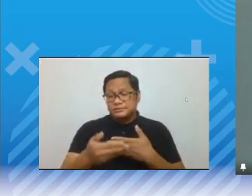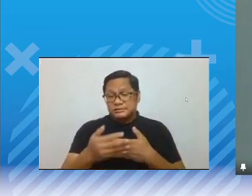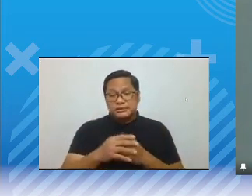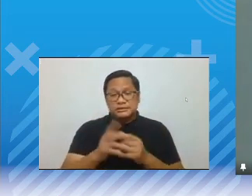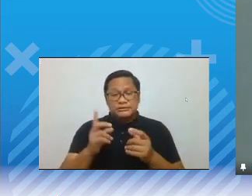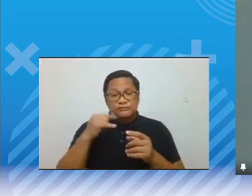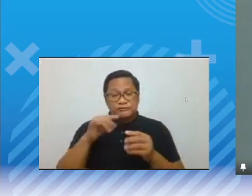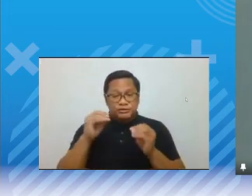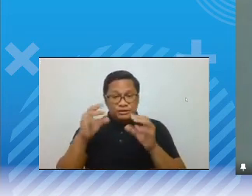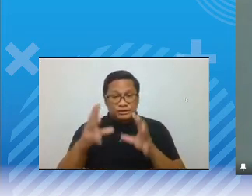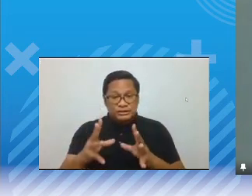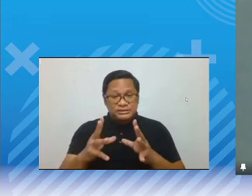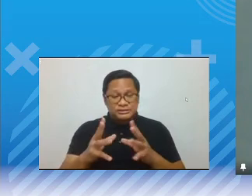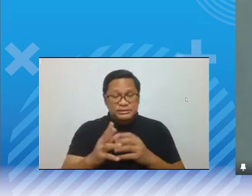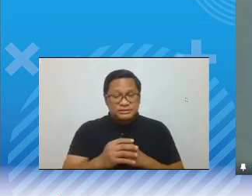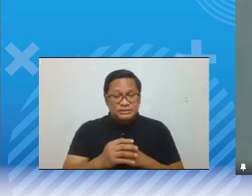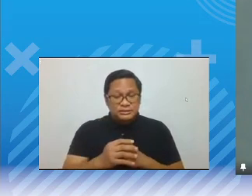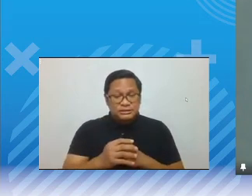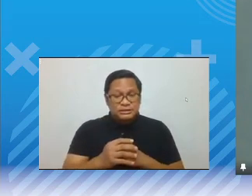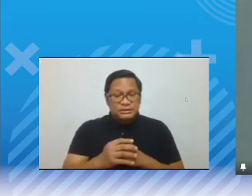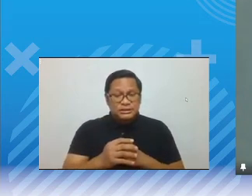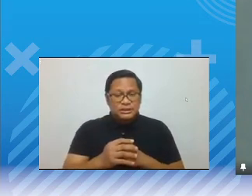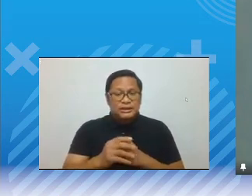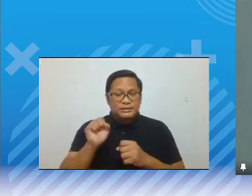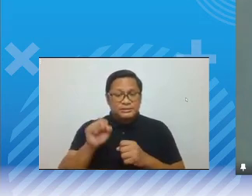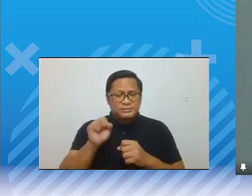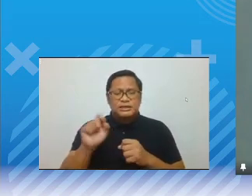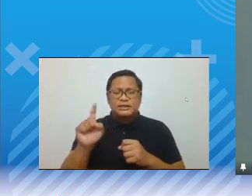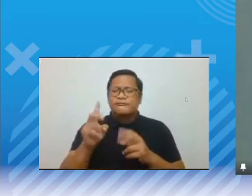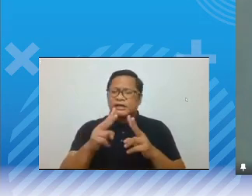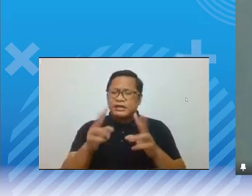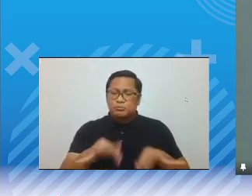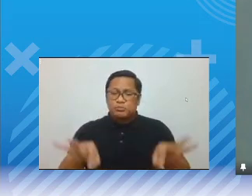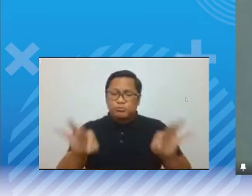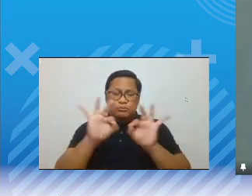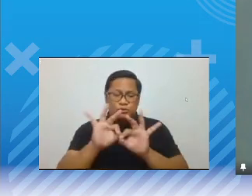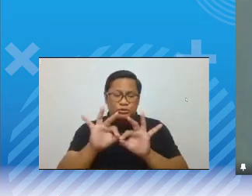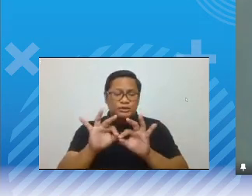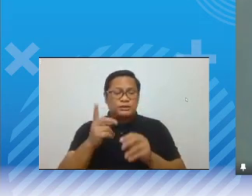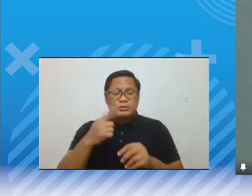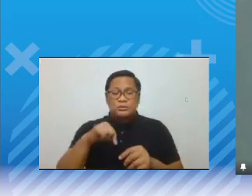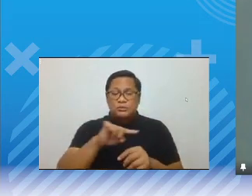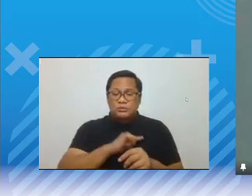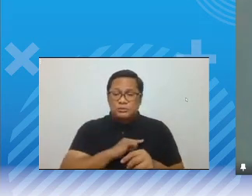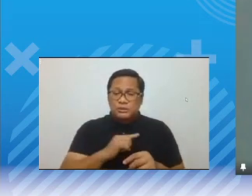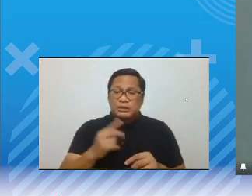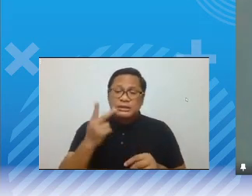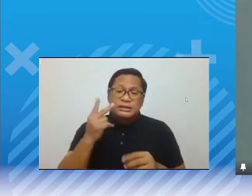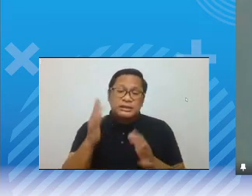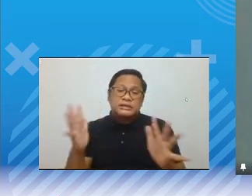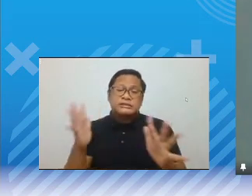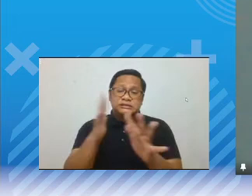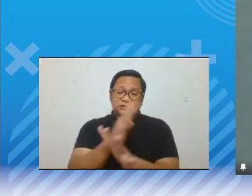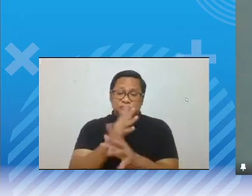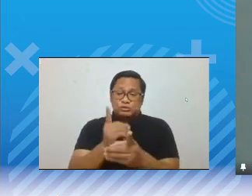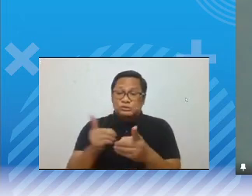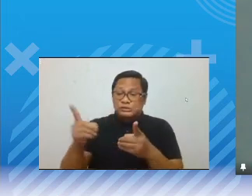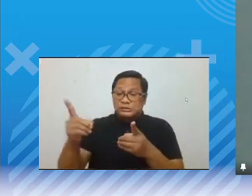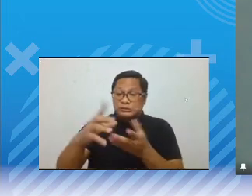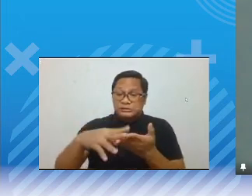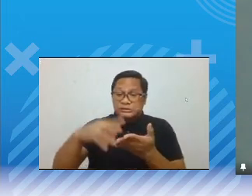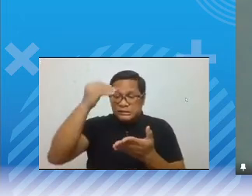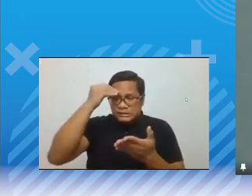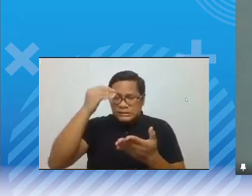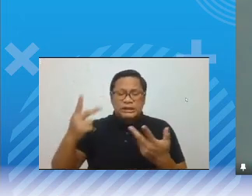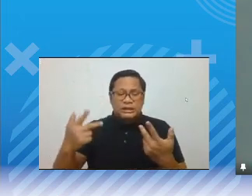teachers instructionally. So, mahalaga ito kasi nag-shift tayo sa distance learning. So, marami tayong various